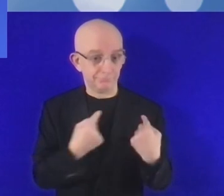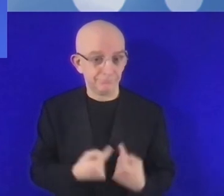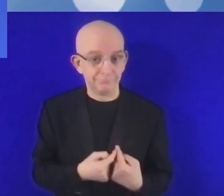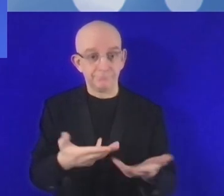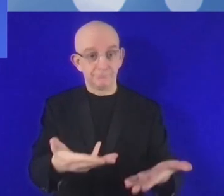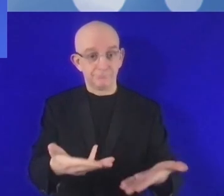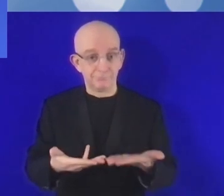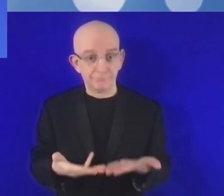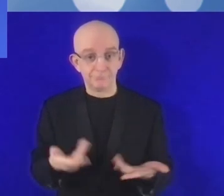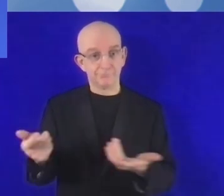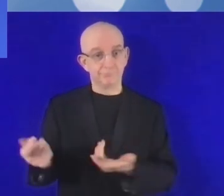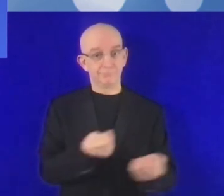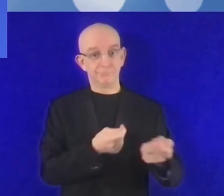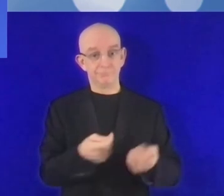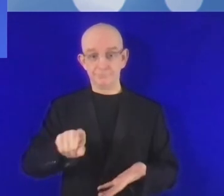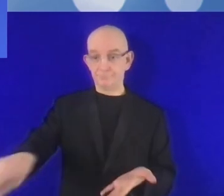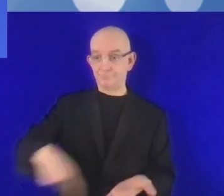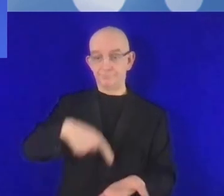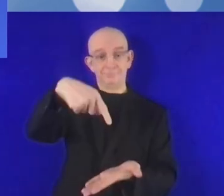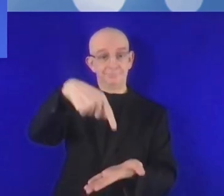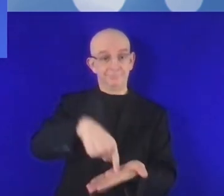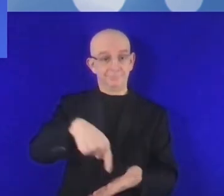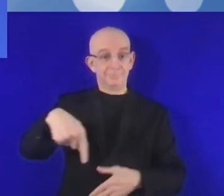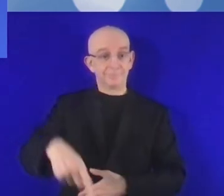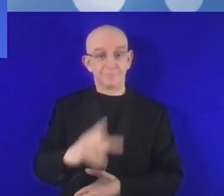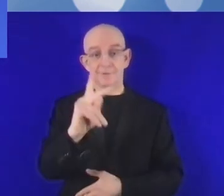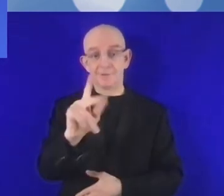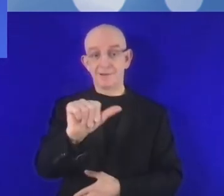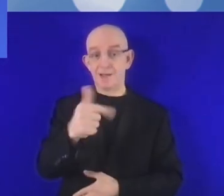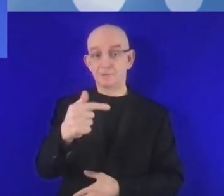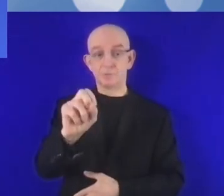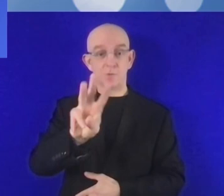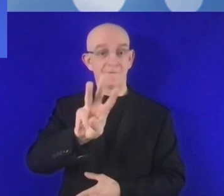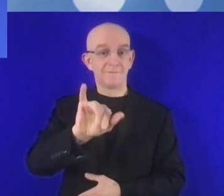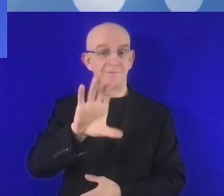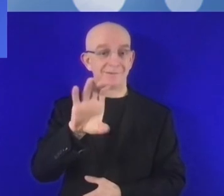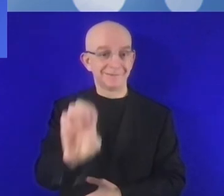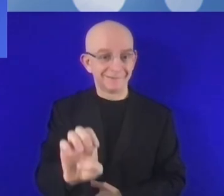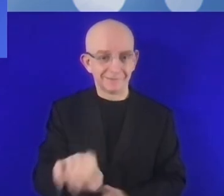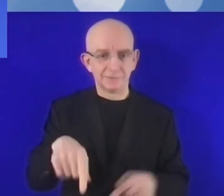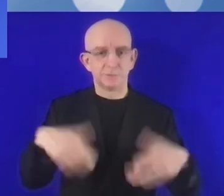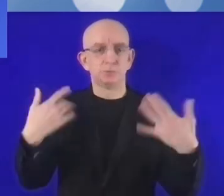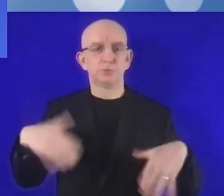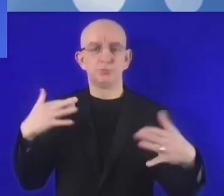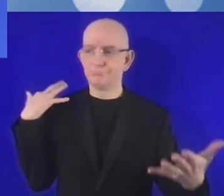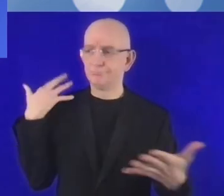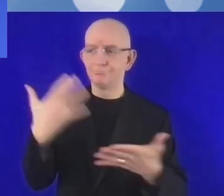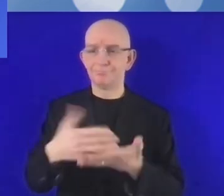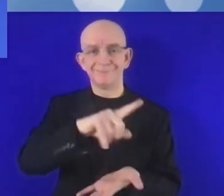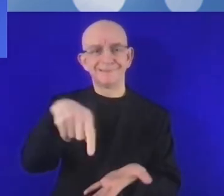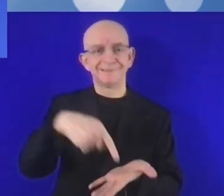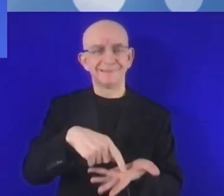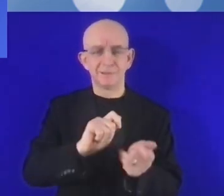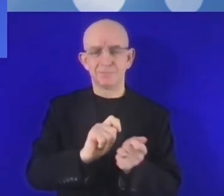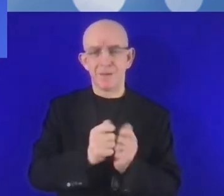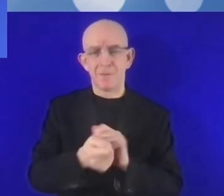a transformation that is becoming a modern city oriented on innovation. I have the